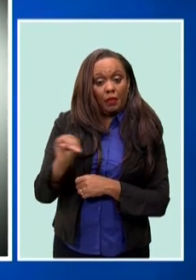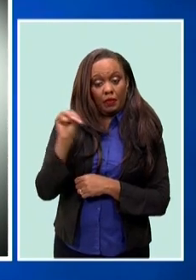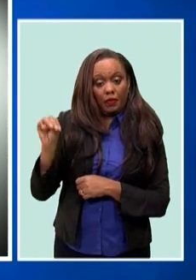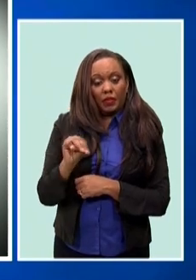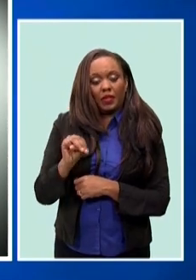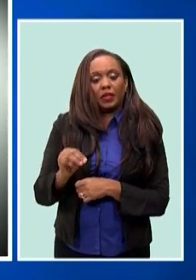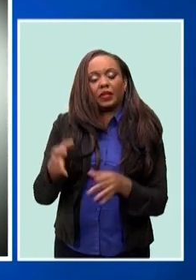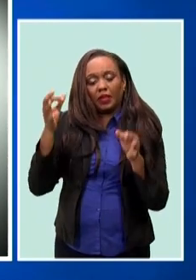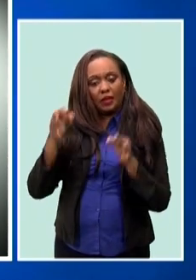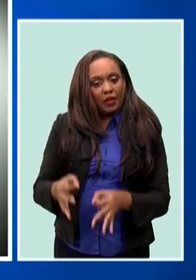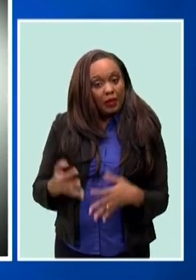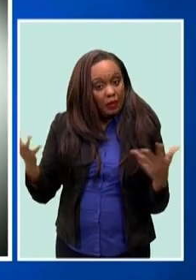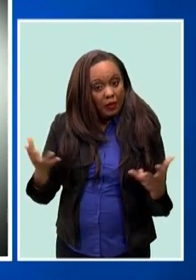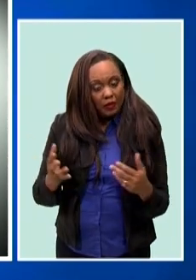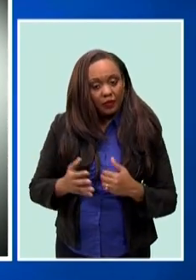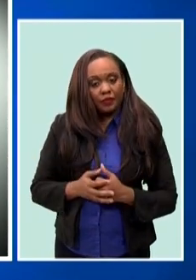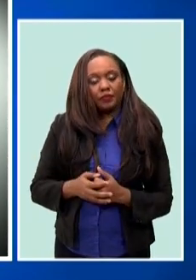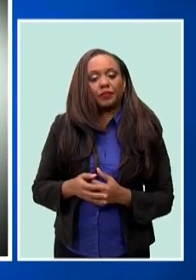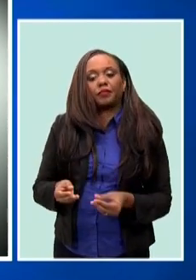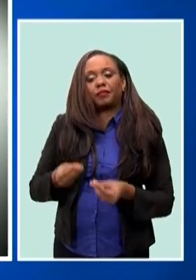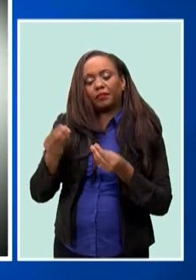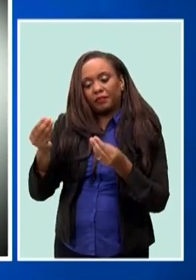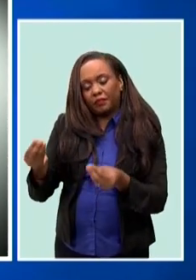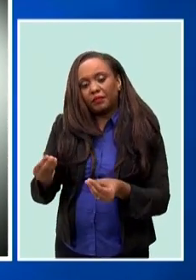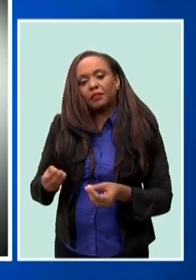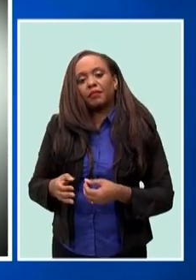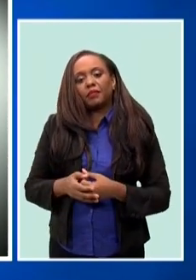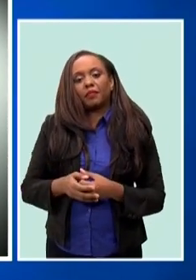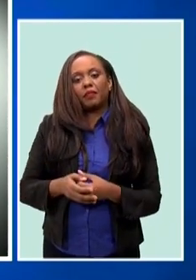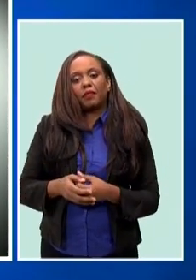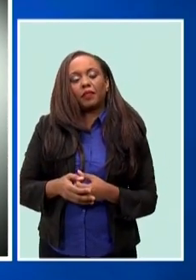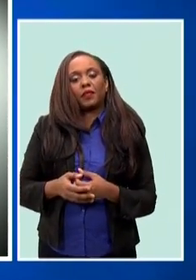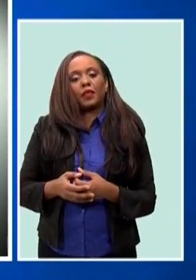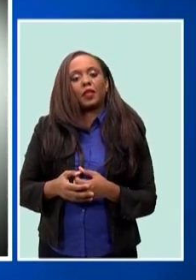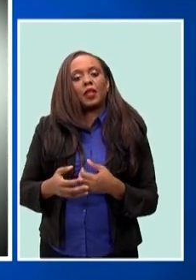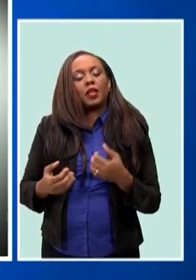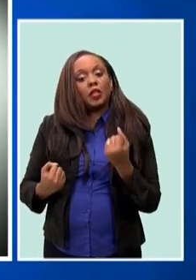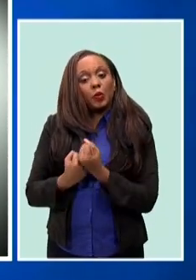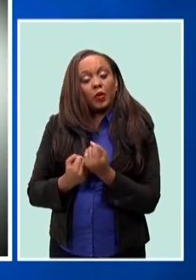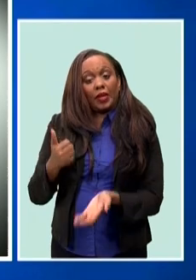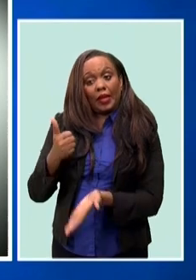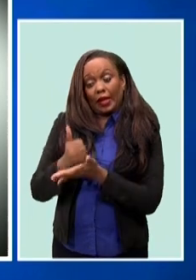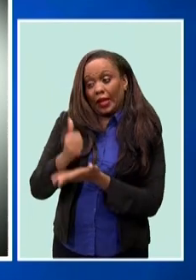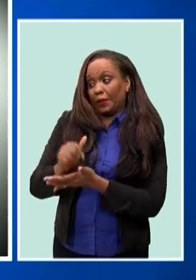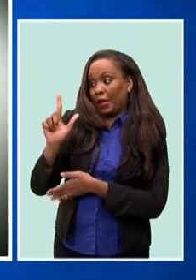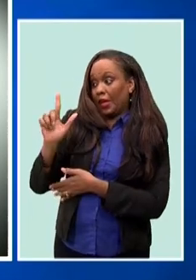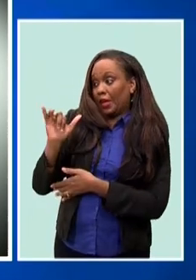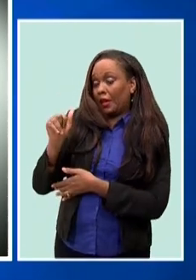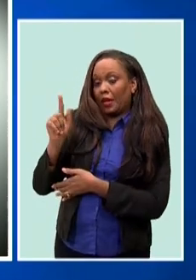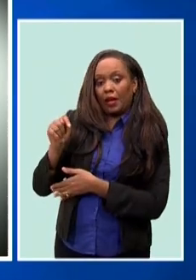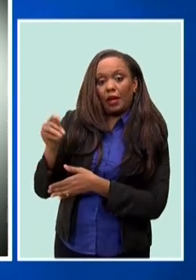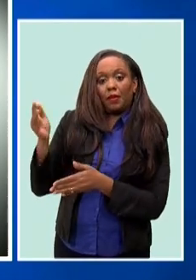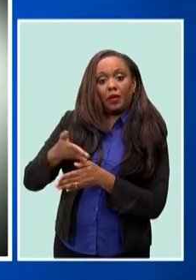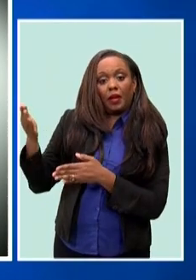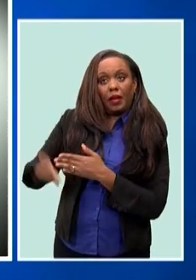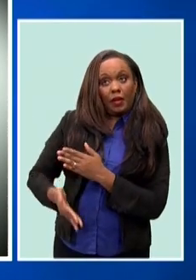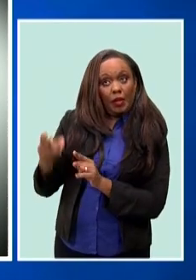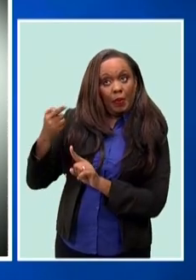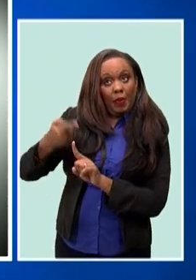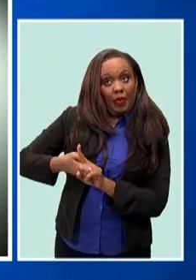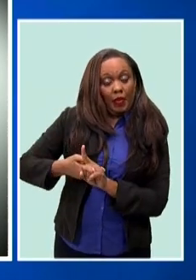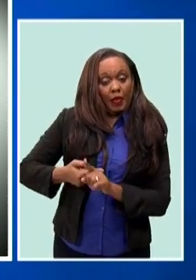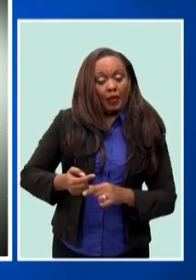decision to contribute to the operation of Liat by the end of this month. As you would